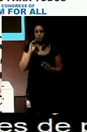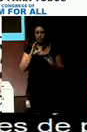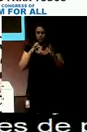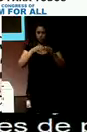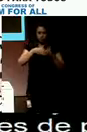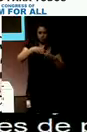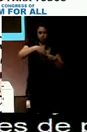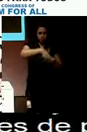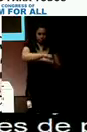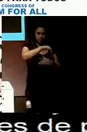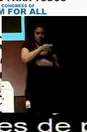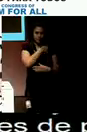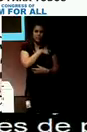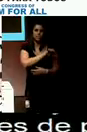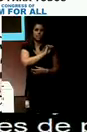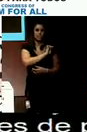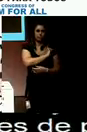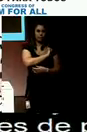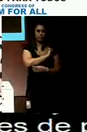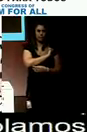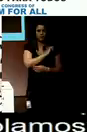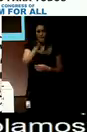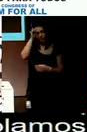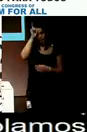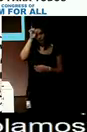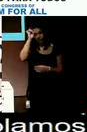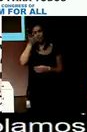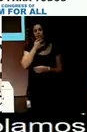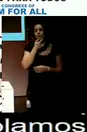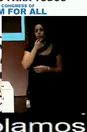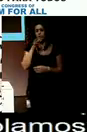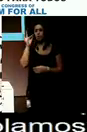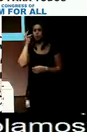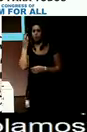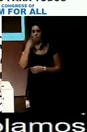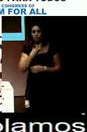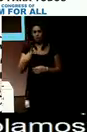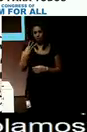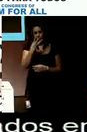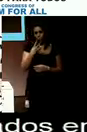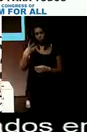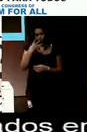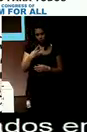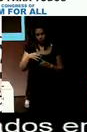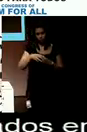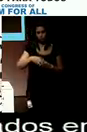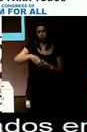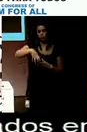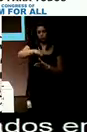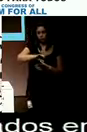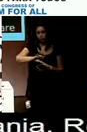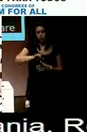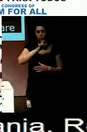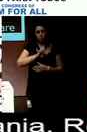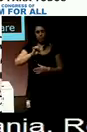34 million. If we are talking about the emitters markets for Spain, which is Germany, United Kingdom,